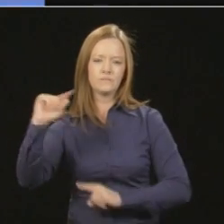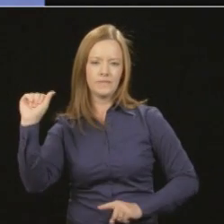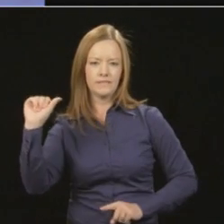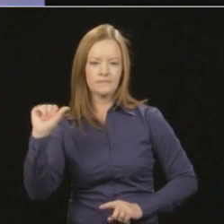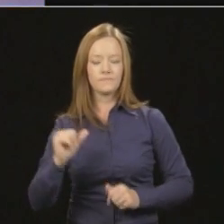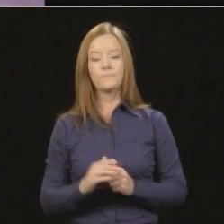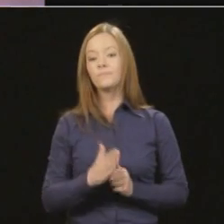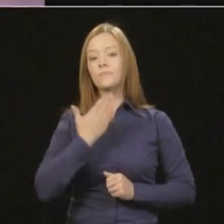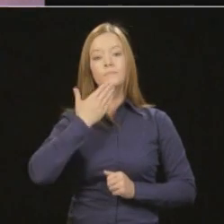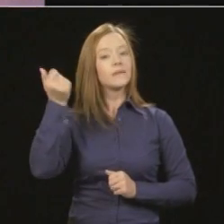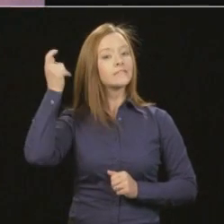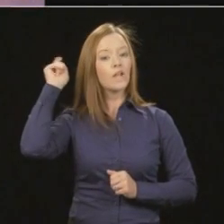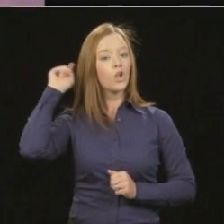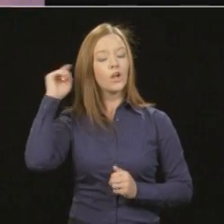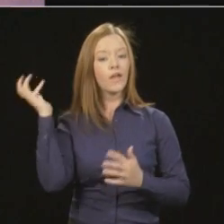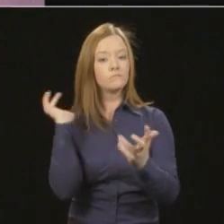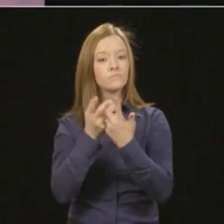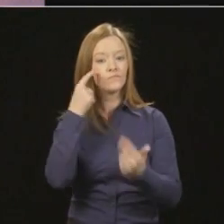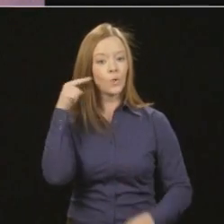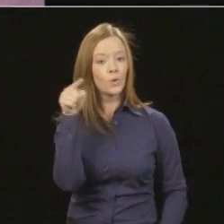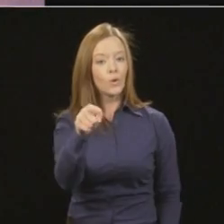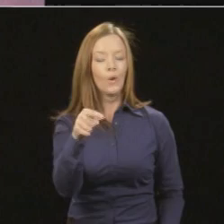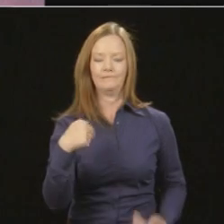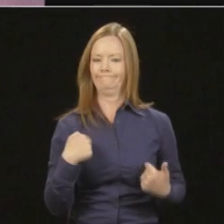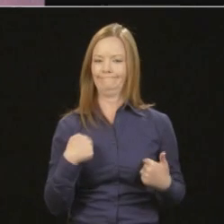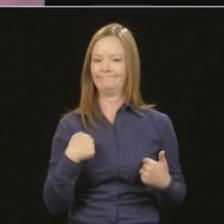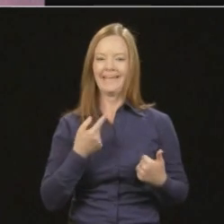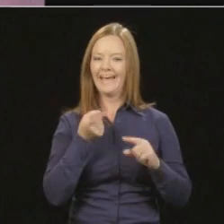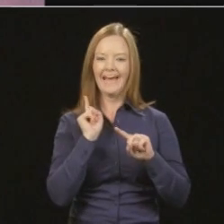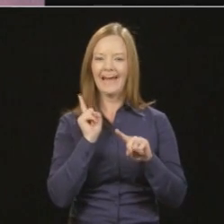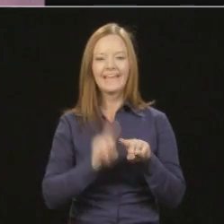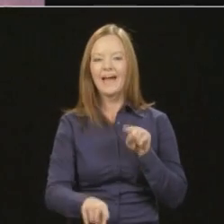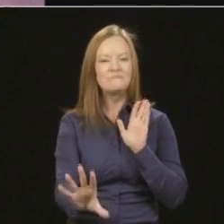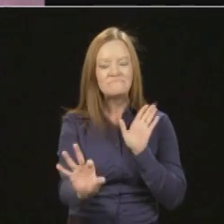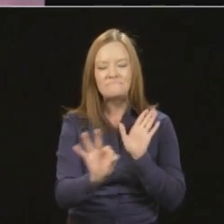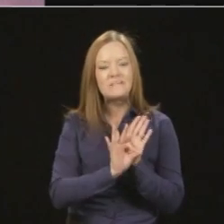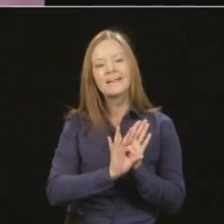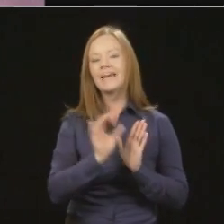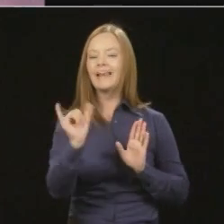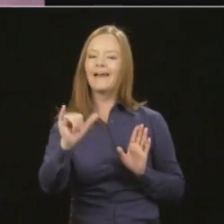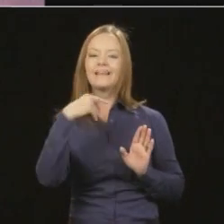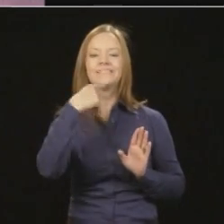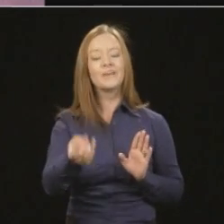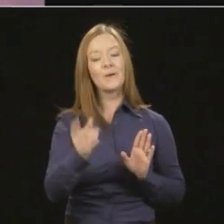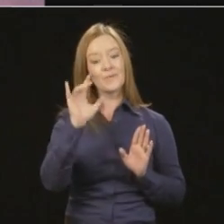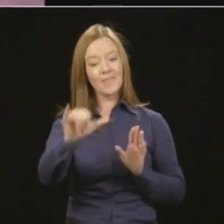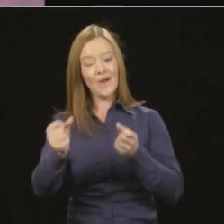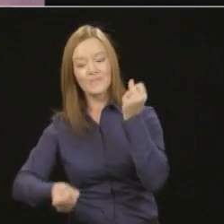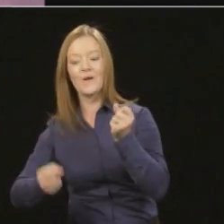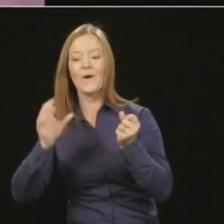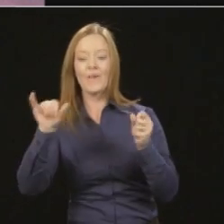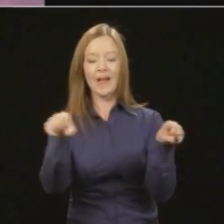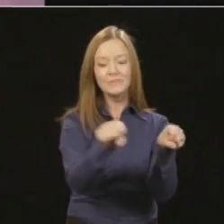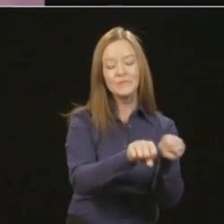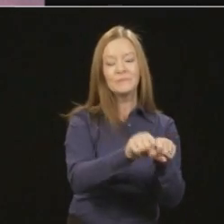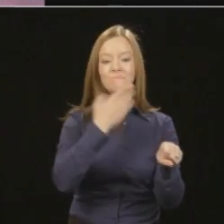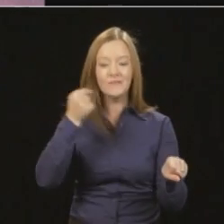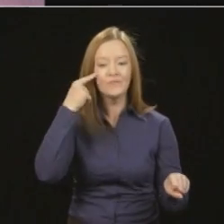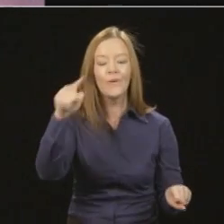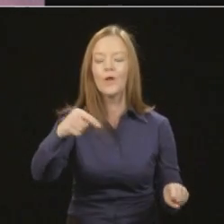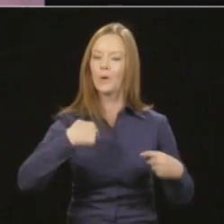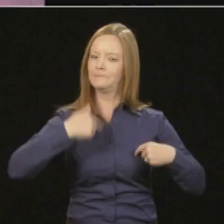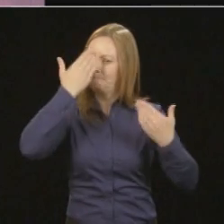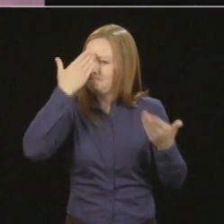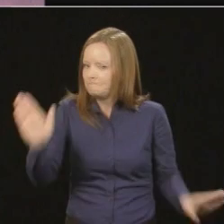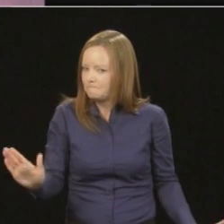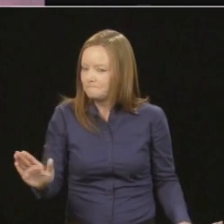you? Well, that's like me telling you what's the best car or pair of shoes or eyeglasses for you. Bluetooth connectivity